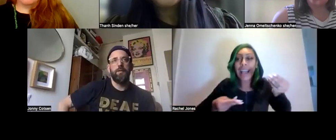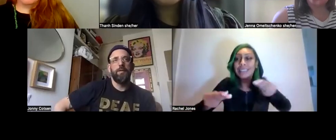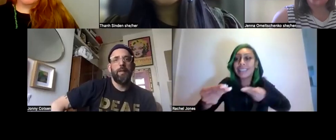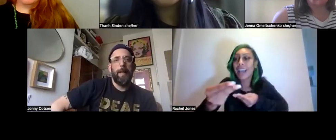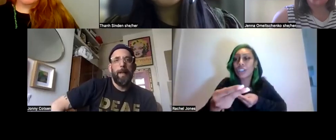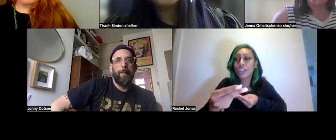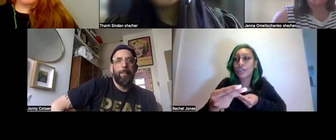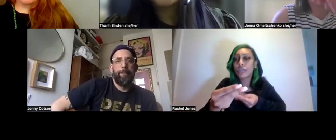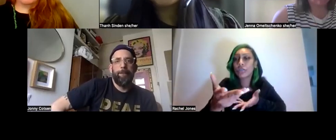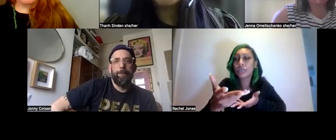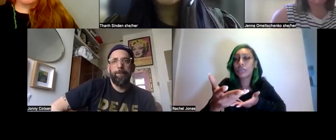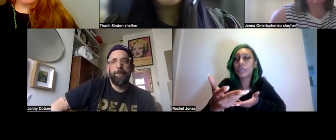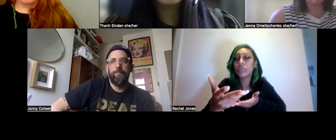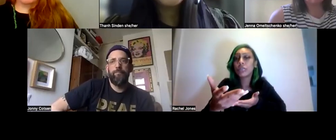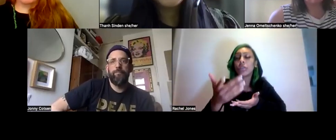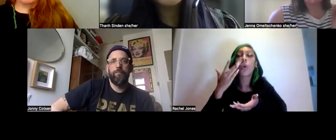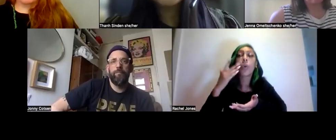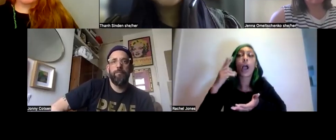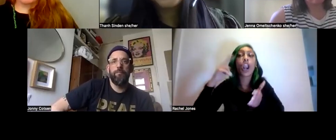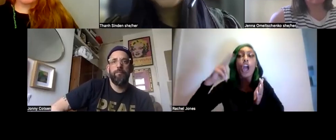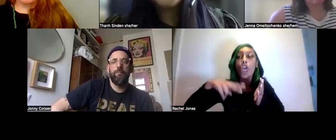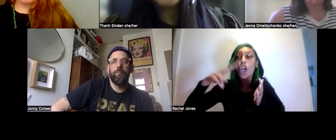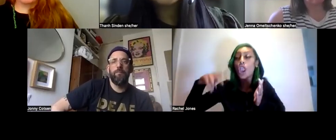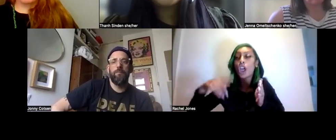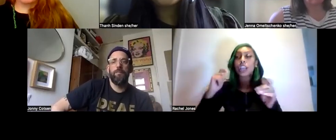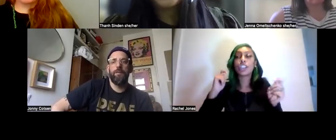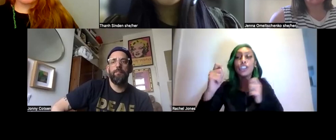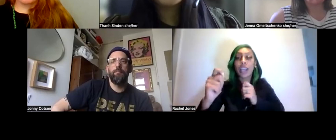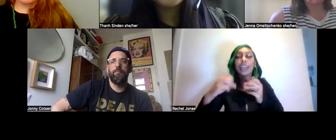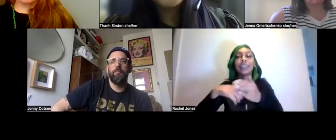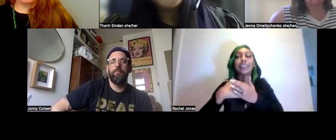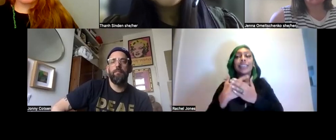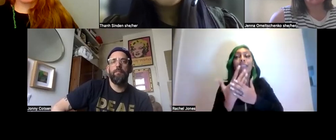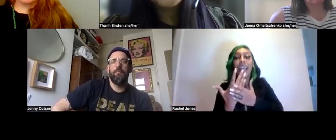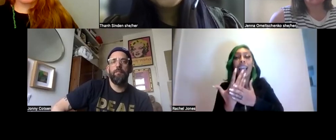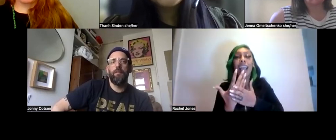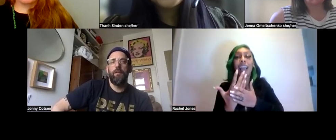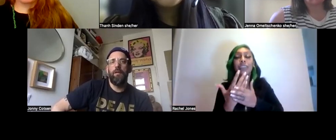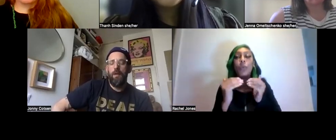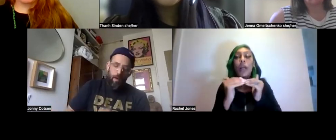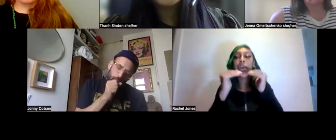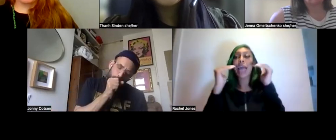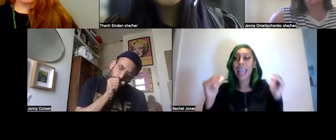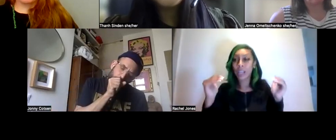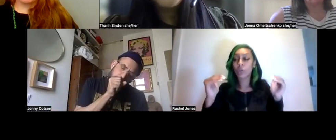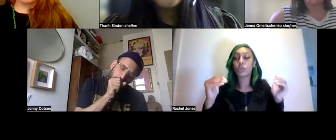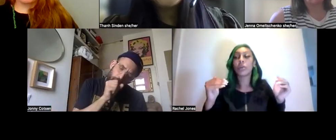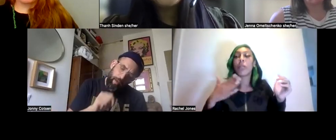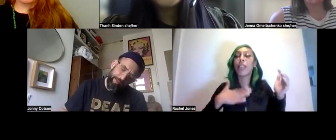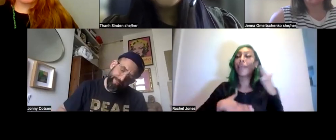this. However, you know, when we're looking at change and we're looking at developing equitable conditions and